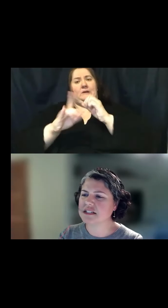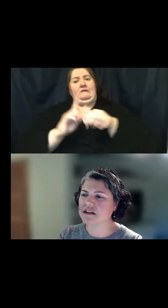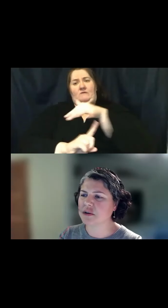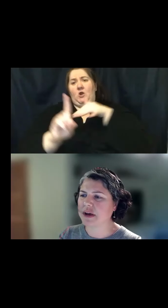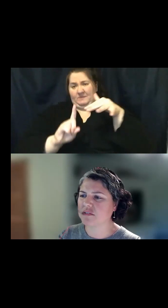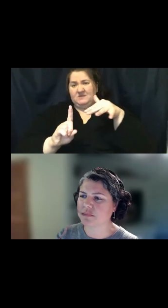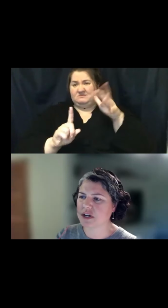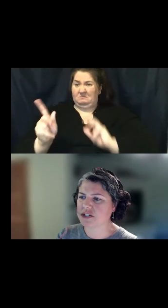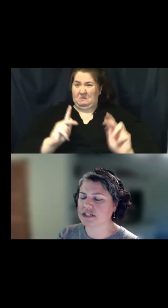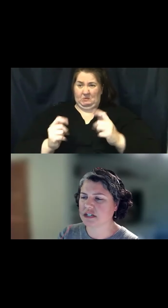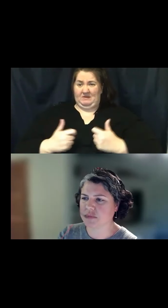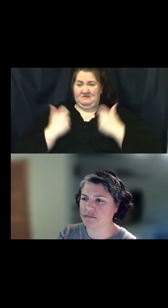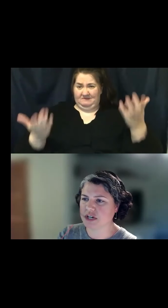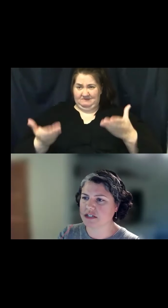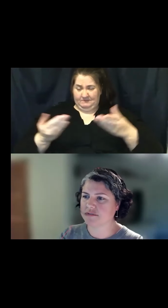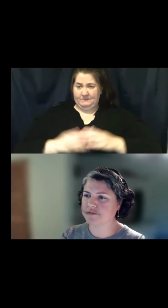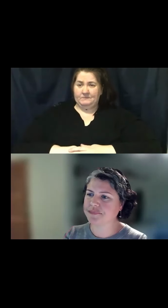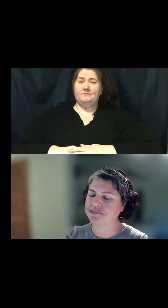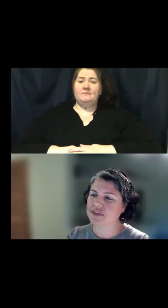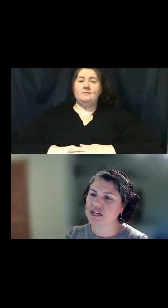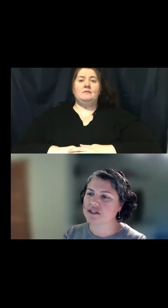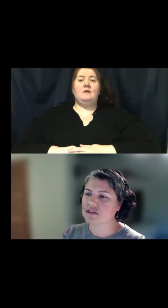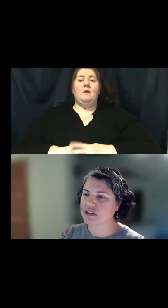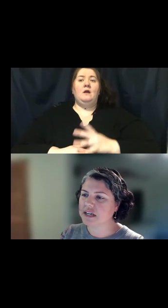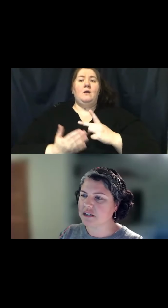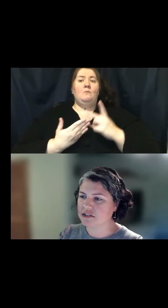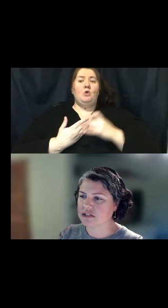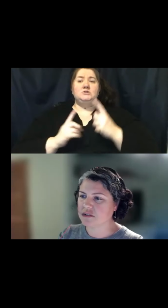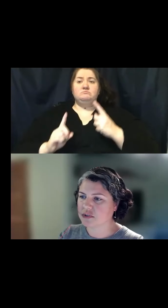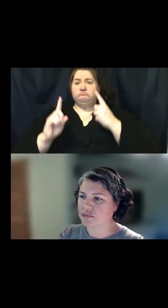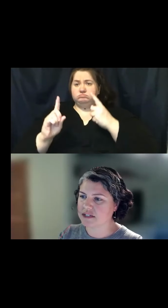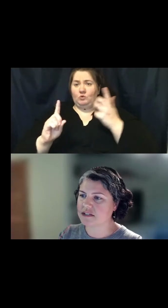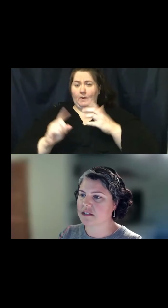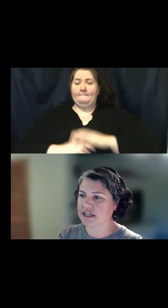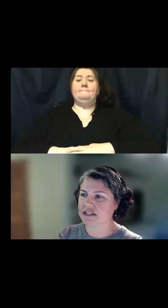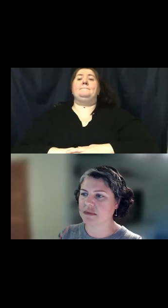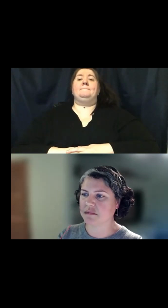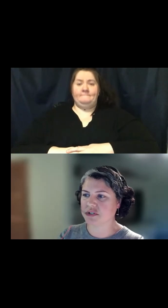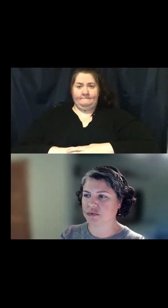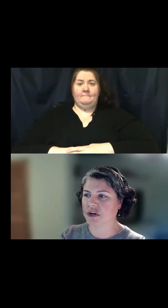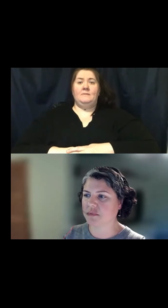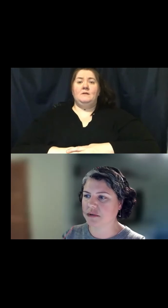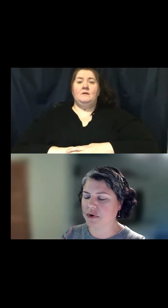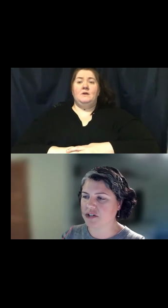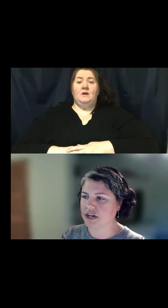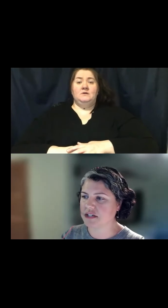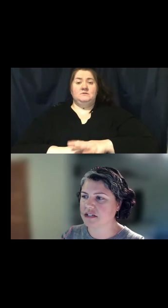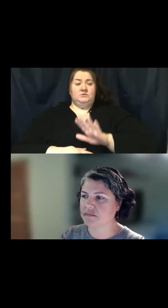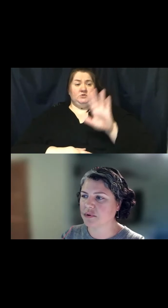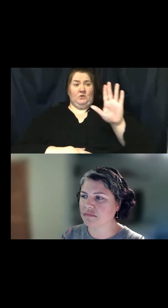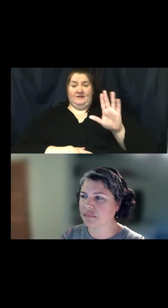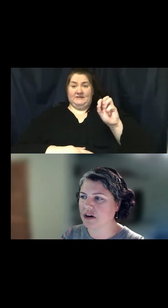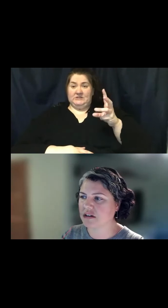Next, let's talk about the project objective. So the Lake Hills and Northwest Lake Sammamish Sewer Upgrade Project